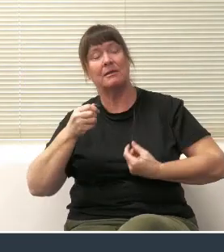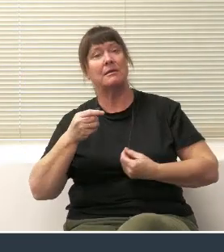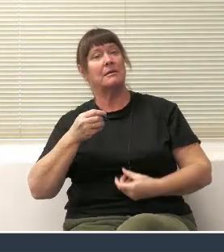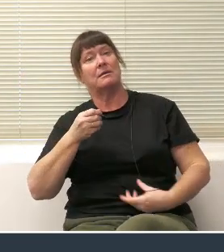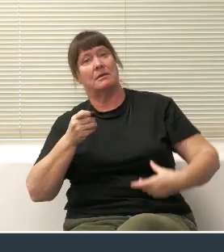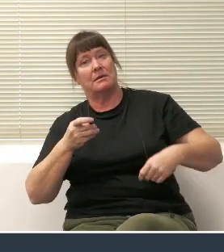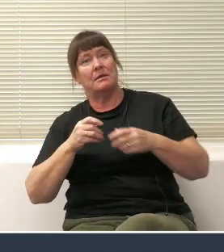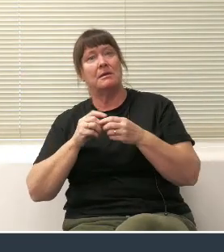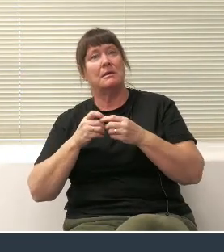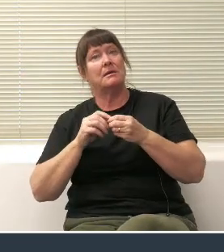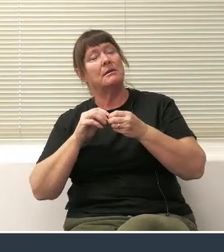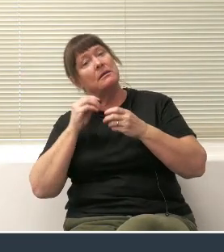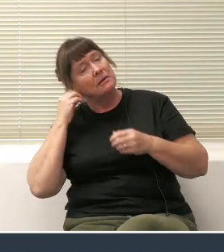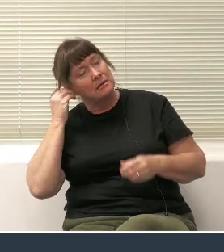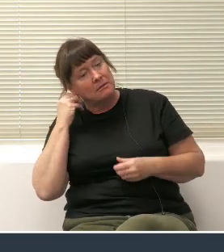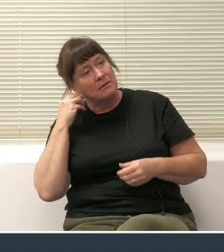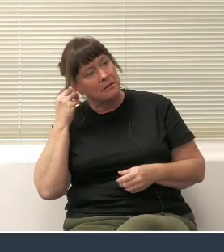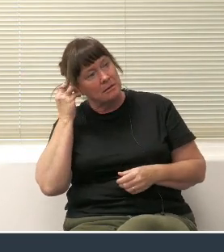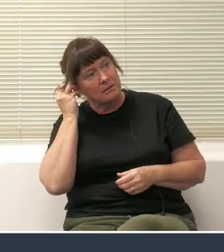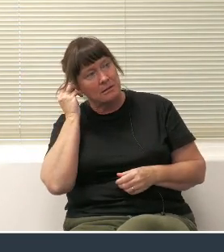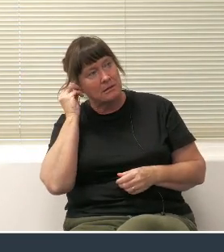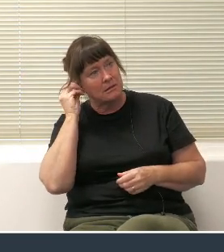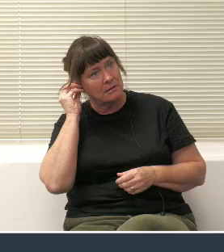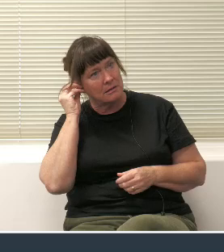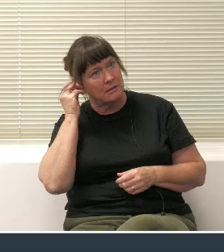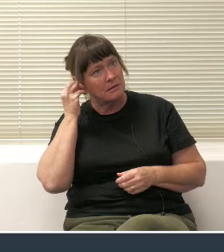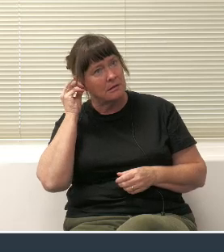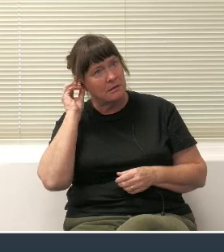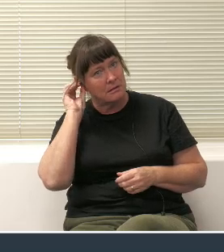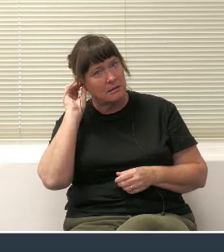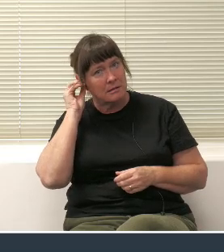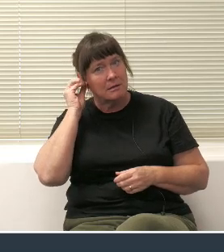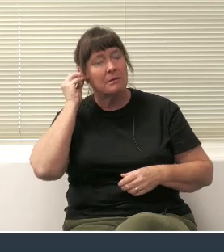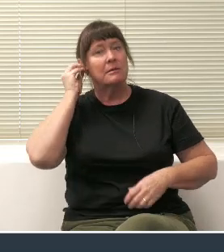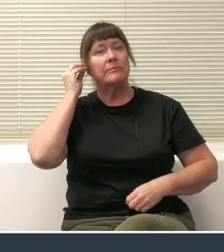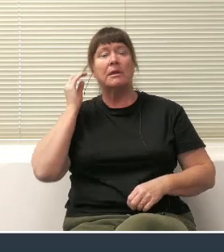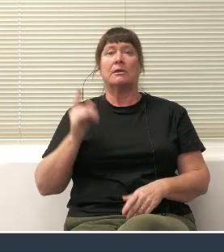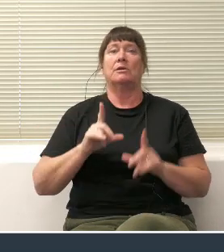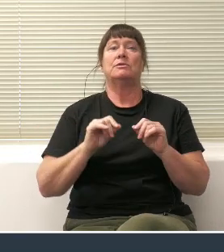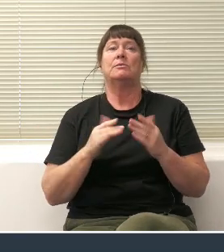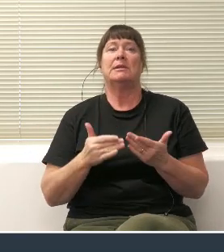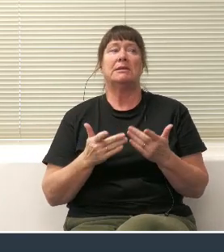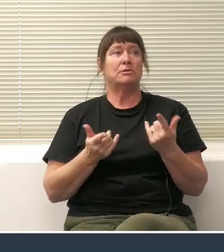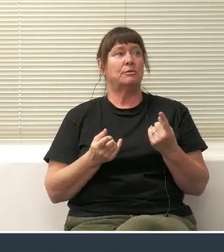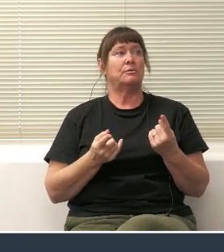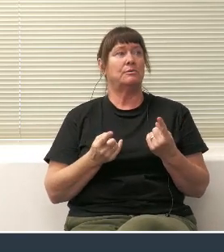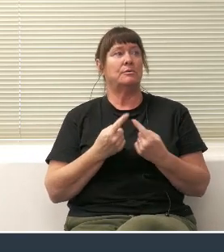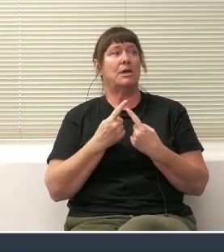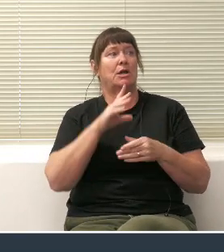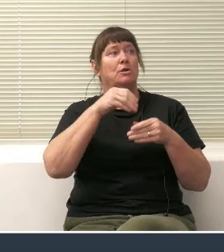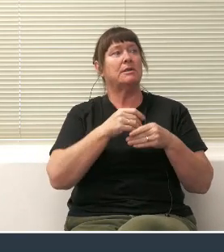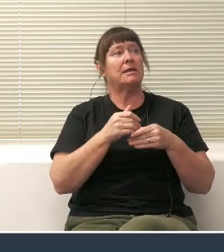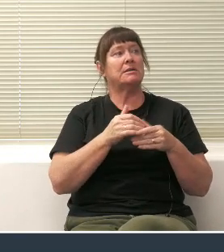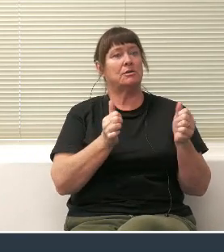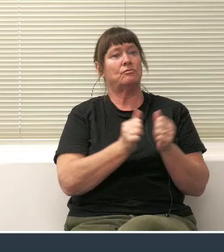policy. Do we need to state that in one of our Resolution number 2. resolution number 2? Just